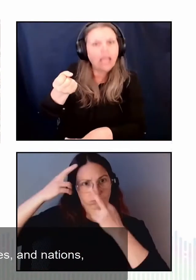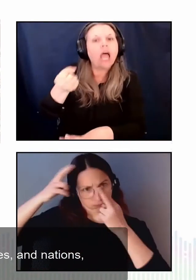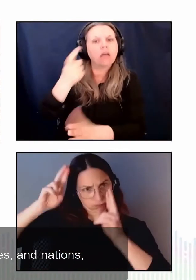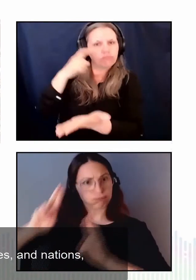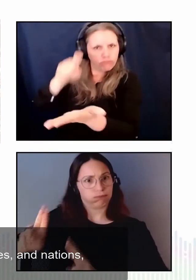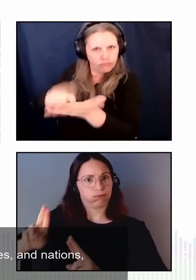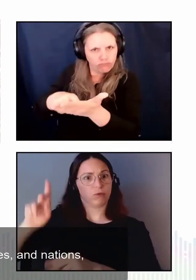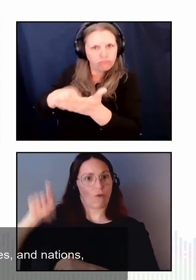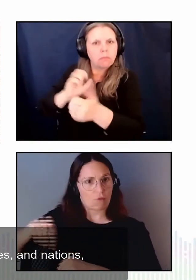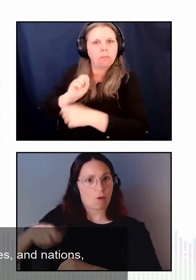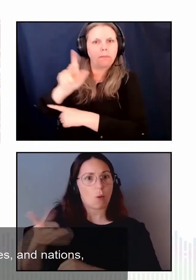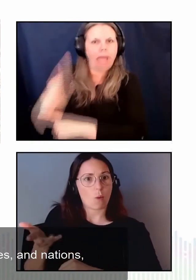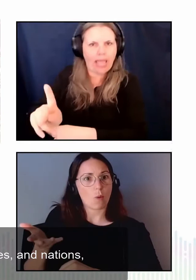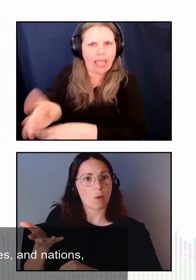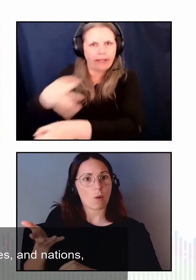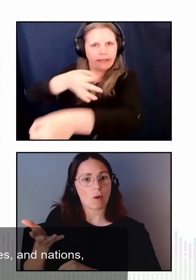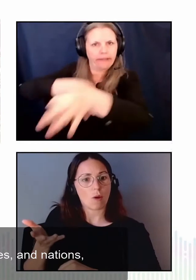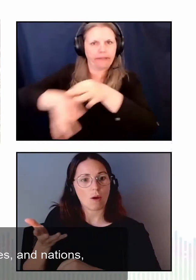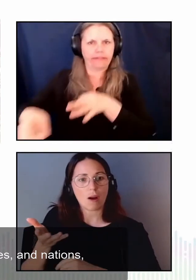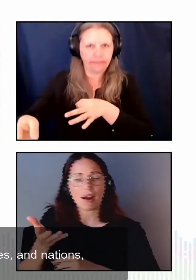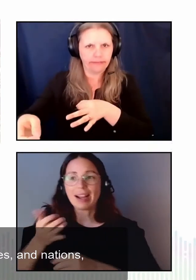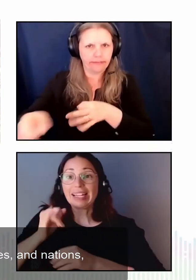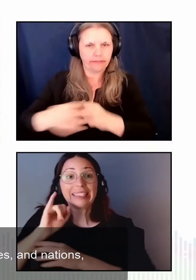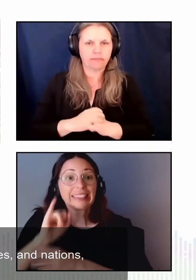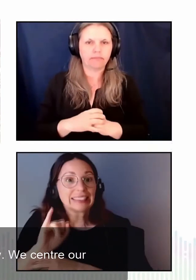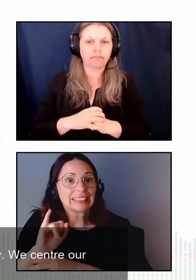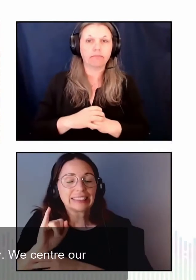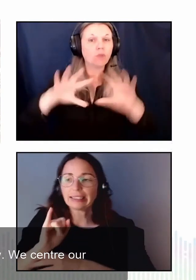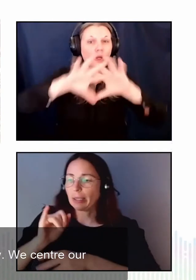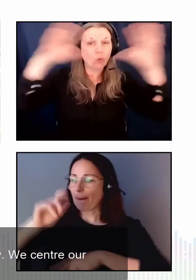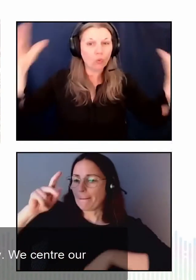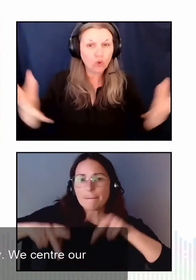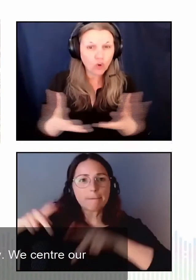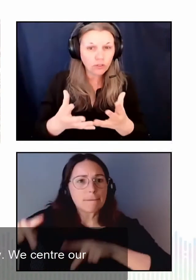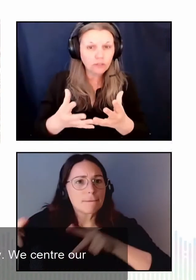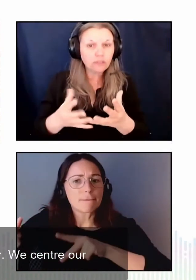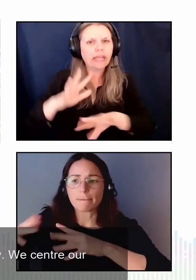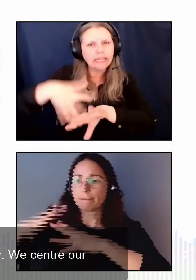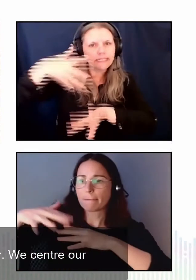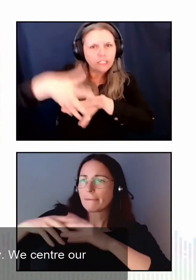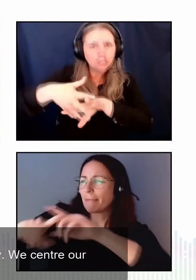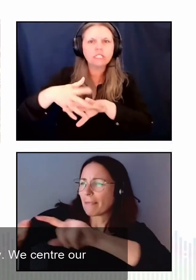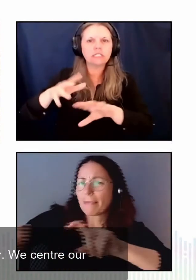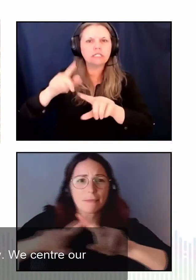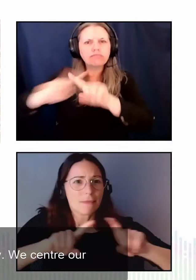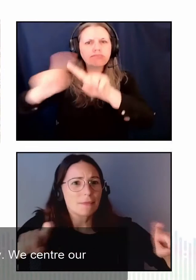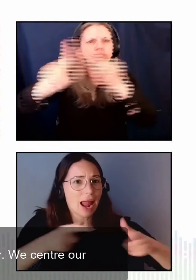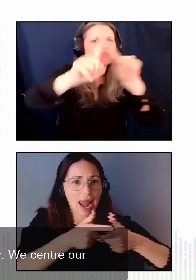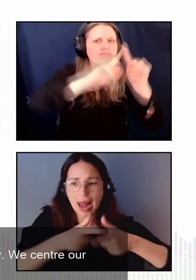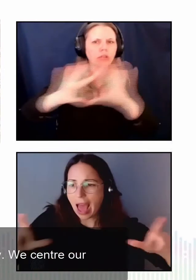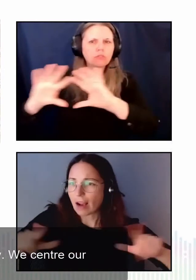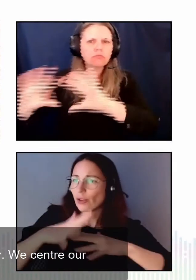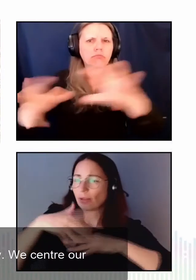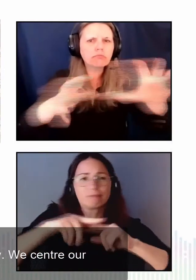incredible diversity between different Indigenous peoples and nations, languages, we share a powerful